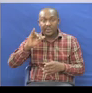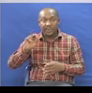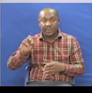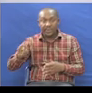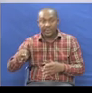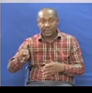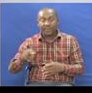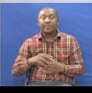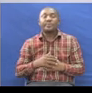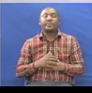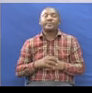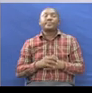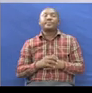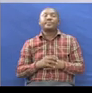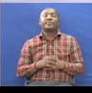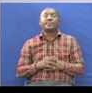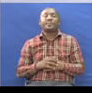equations